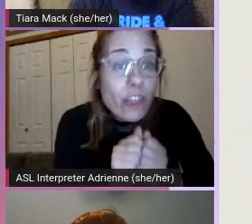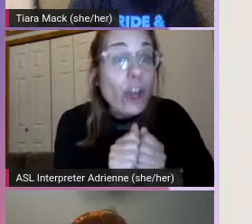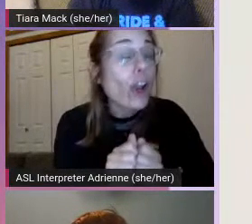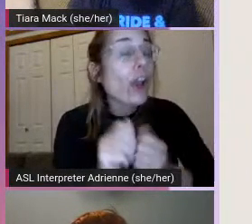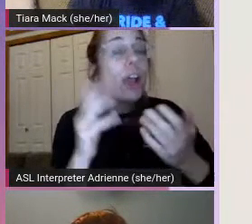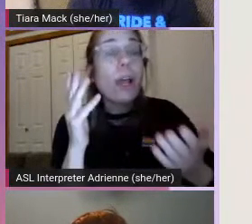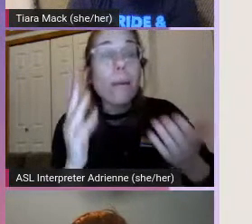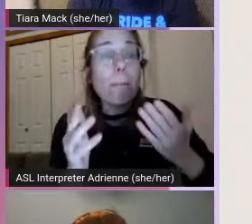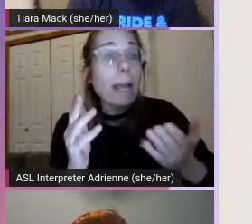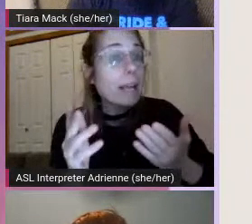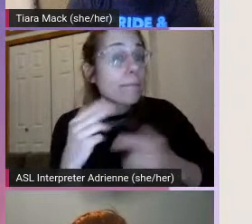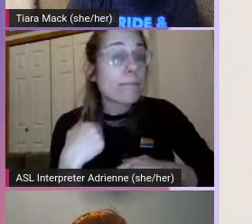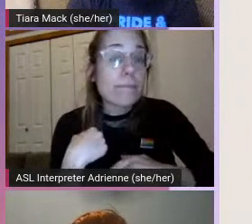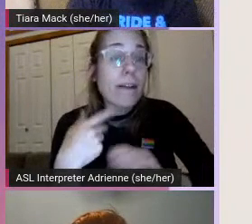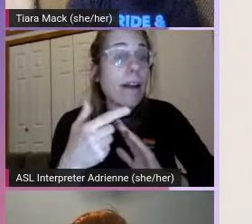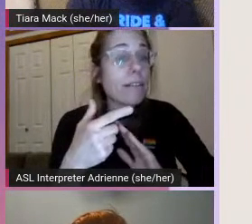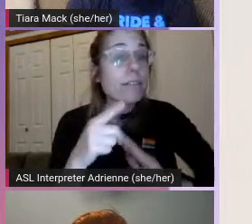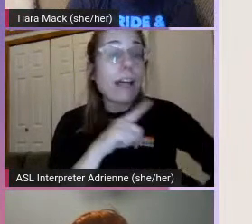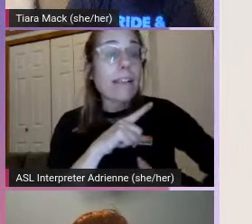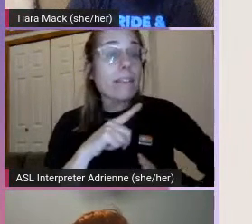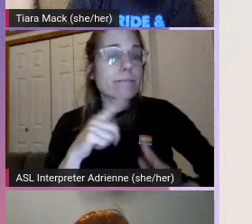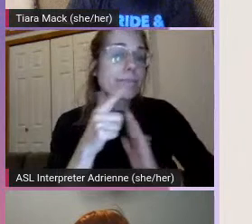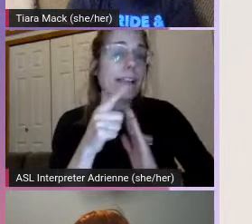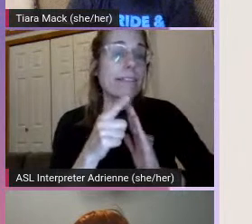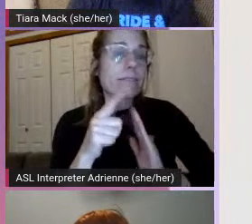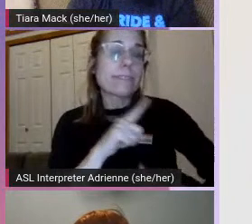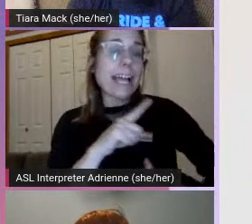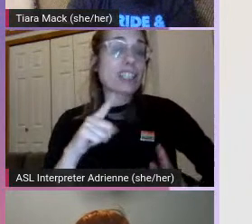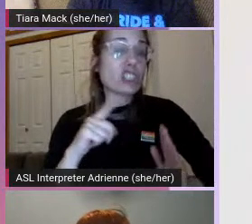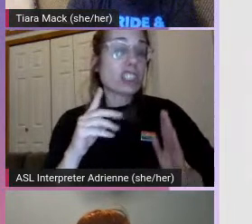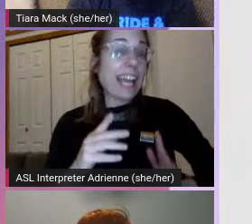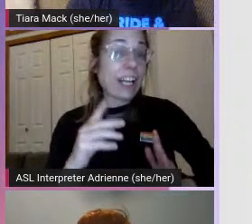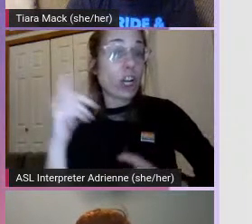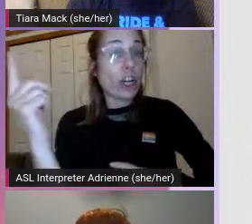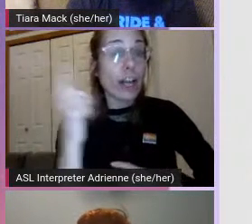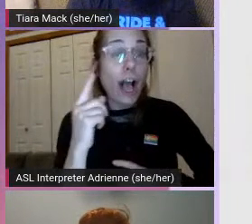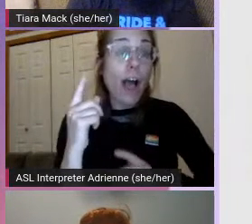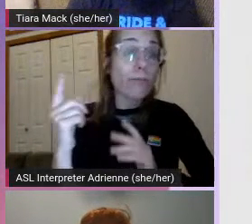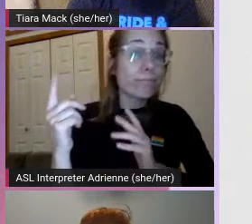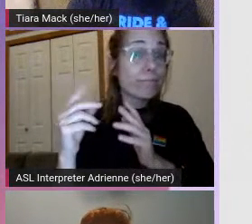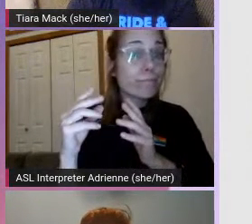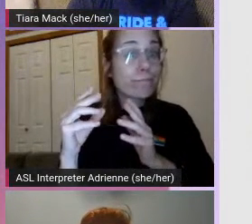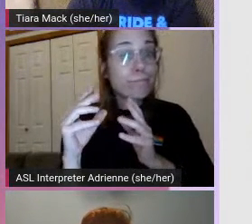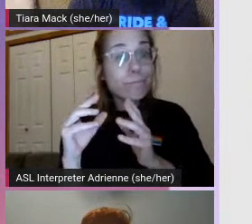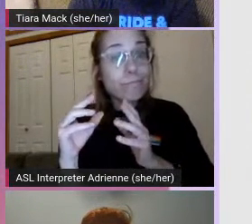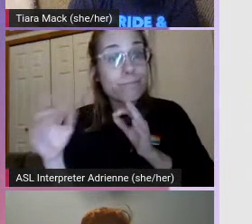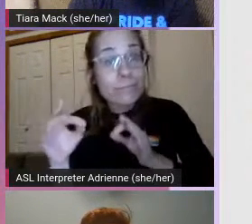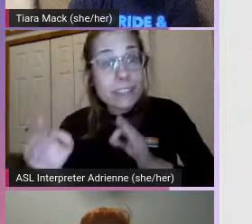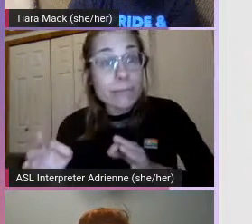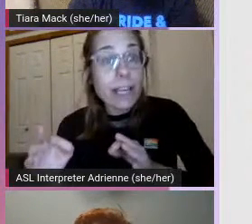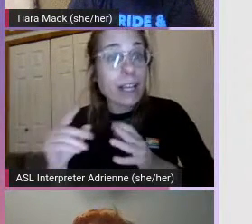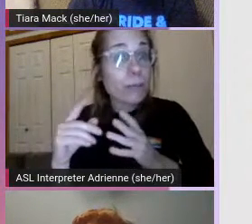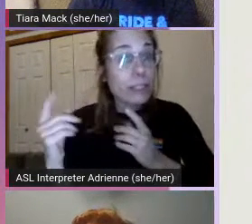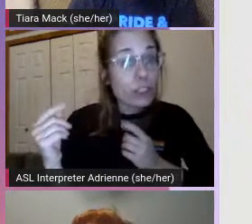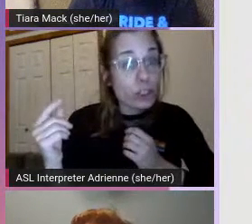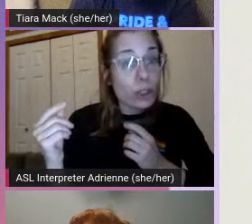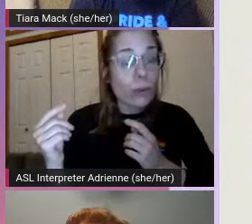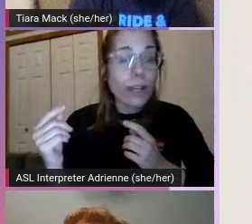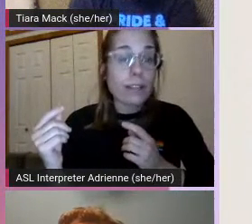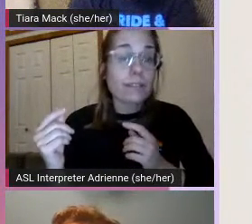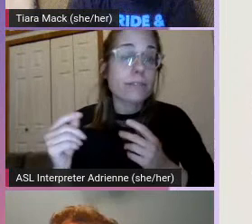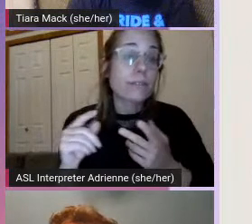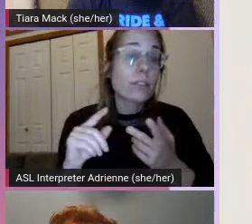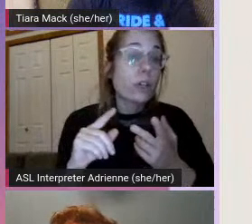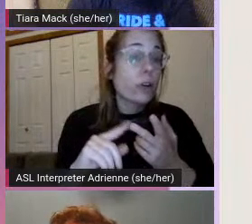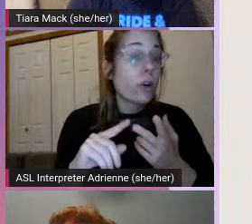doing. And if you are not sick of telling your story at that point, another great way is to write a letter to